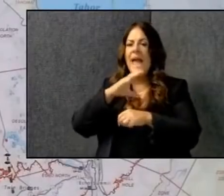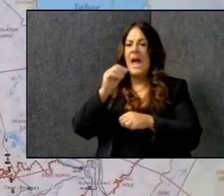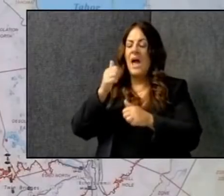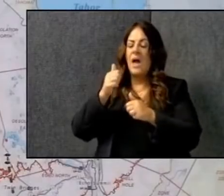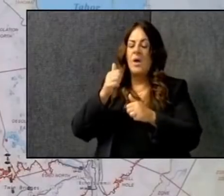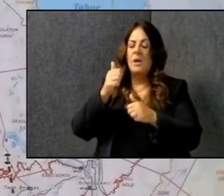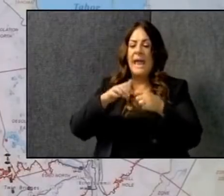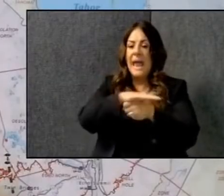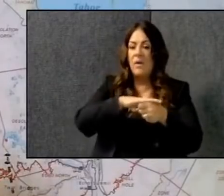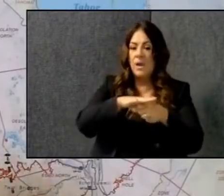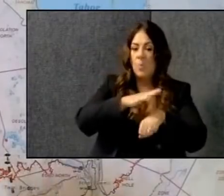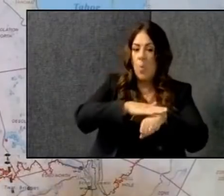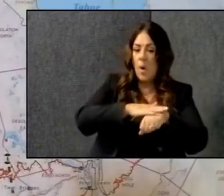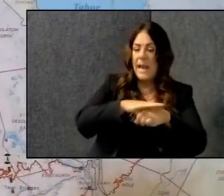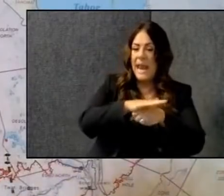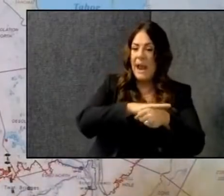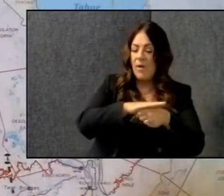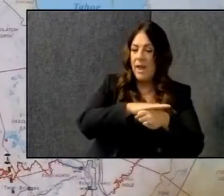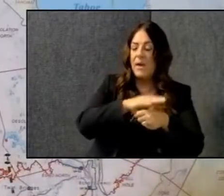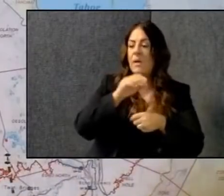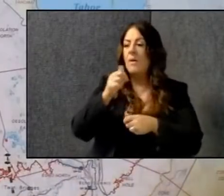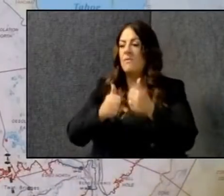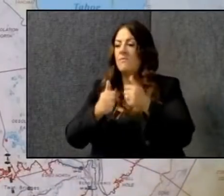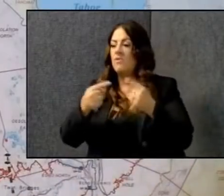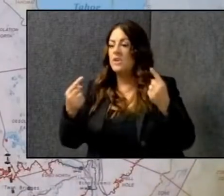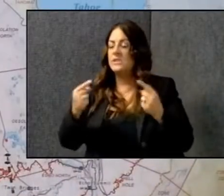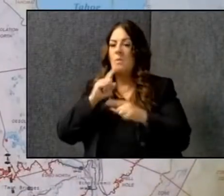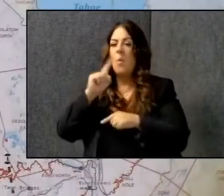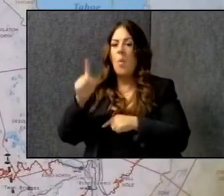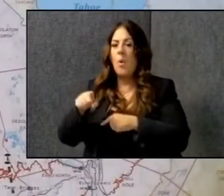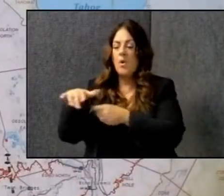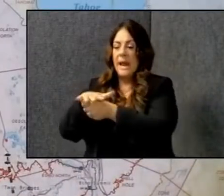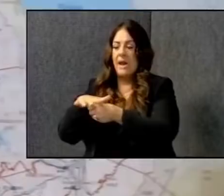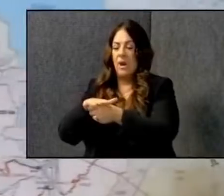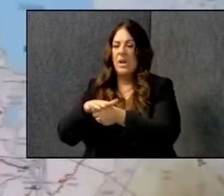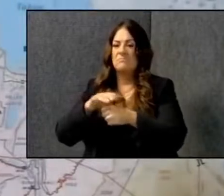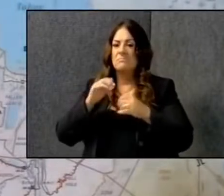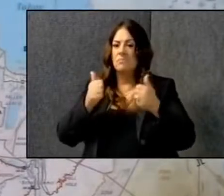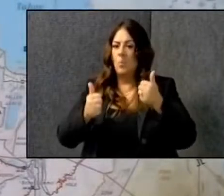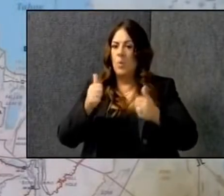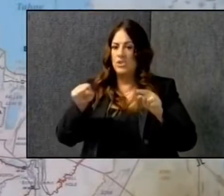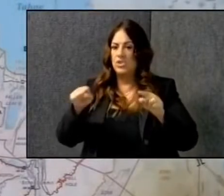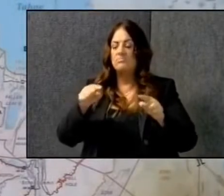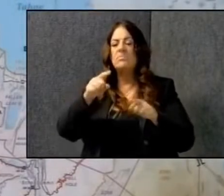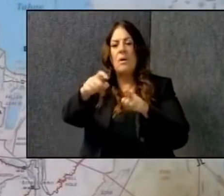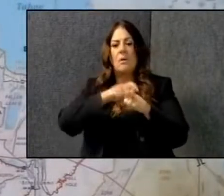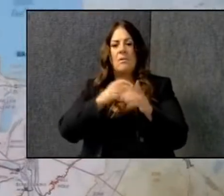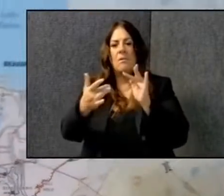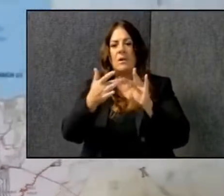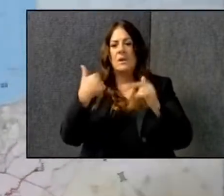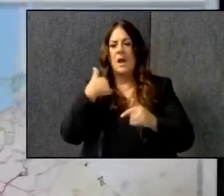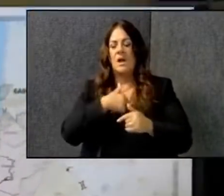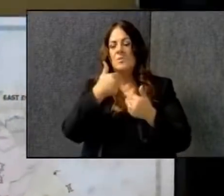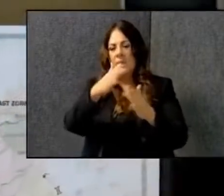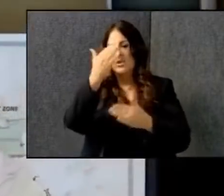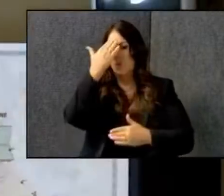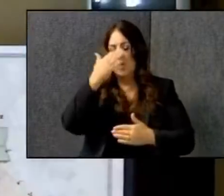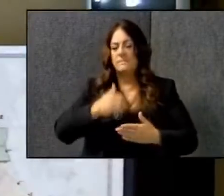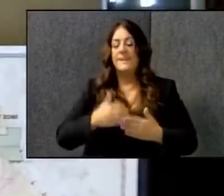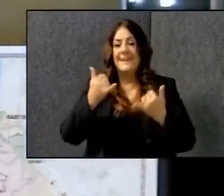areas, making sure that everything's going smoothly in there. Now I'd like to turn it over to Unified Incident Commander Annalee Burlow.